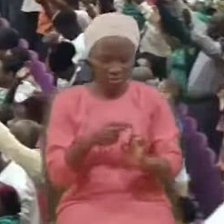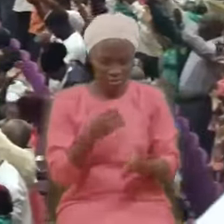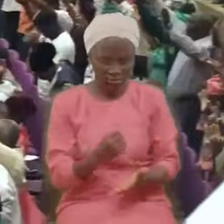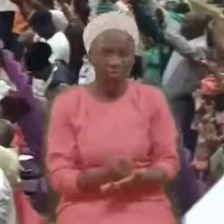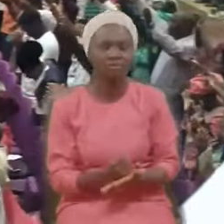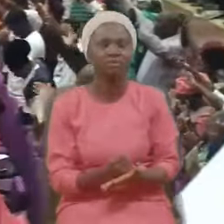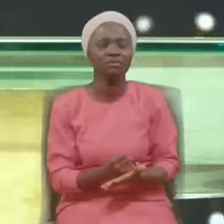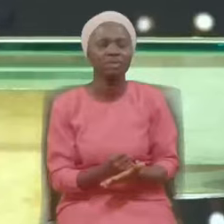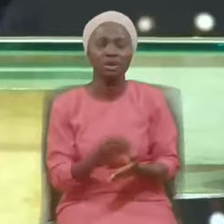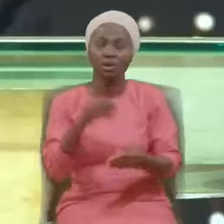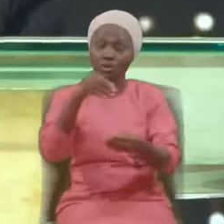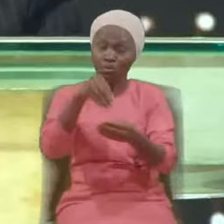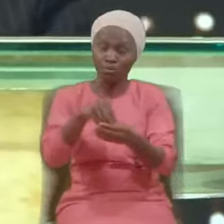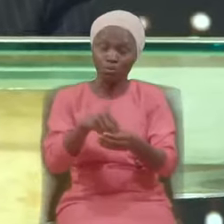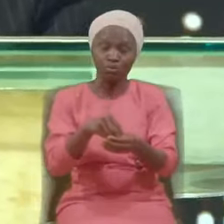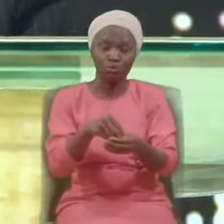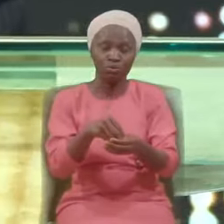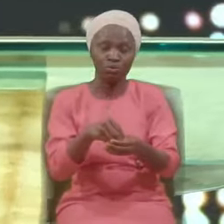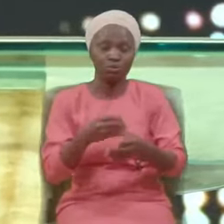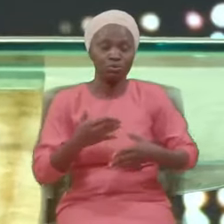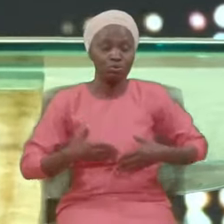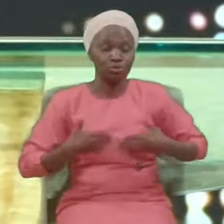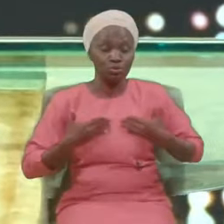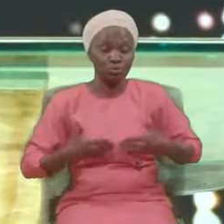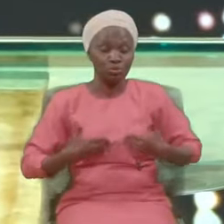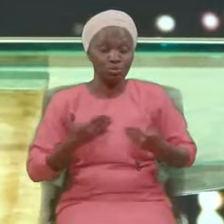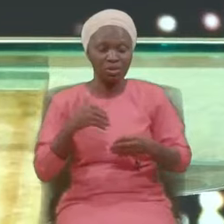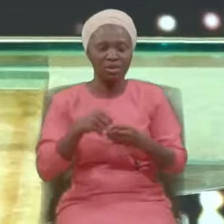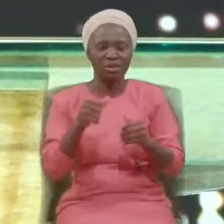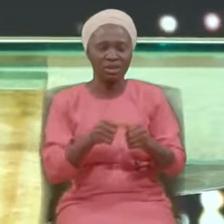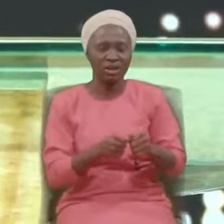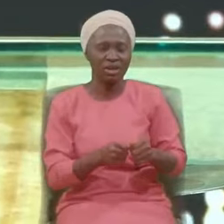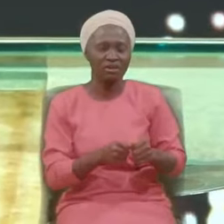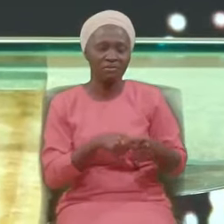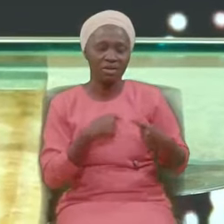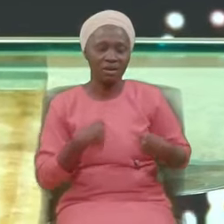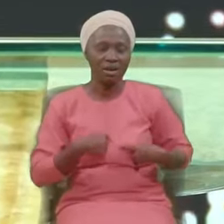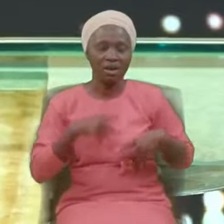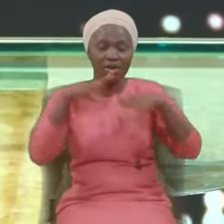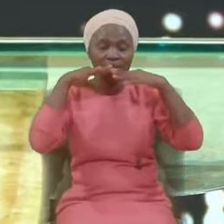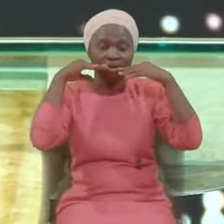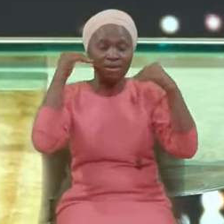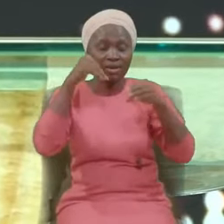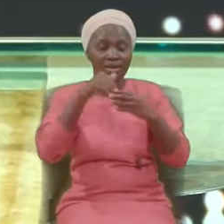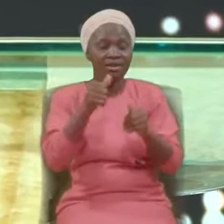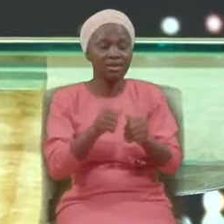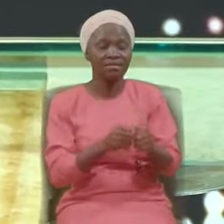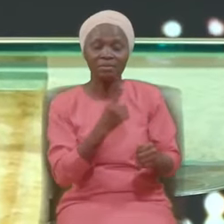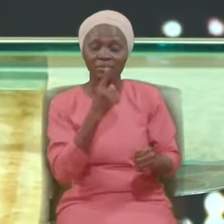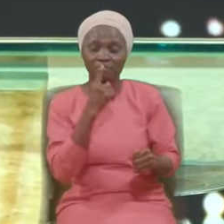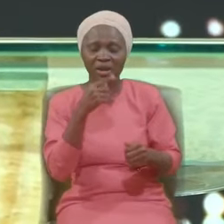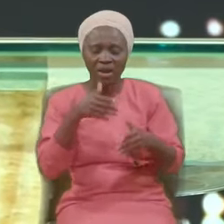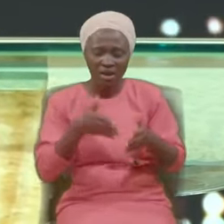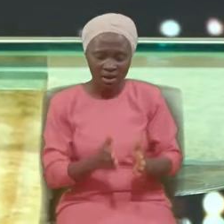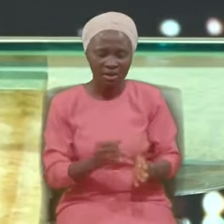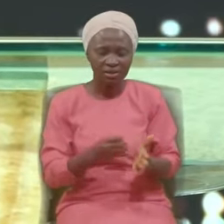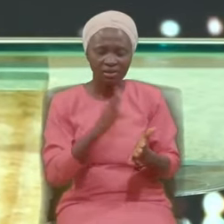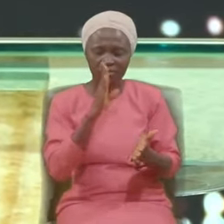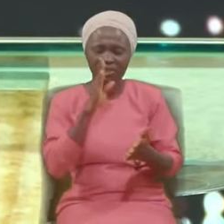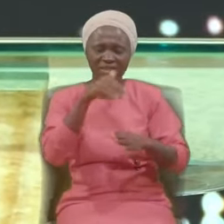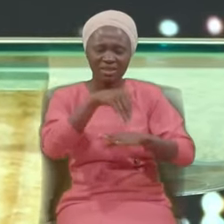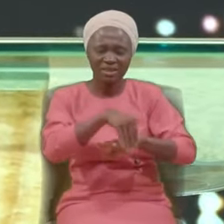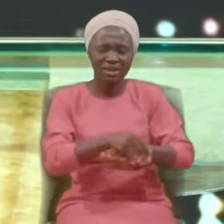Put joy in every life. Laughter in every mouth. Let it be a night of total recovery